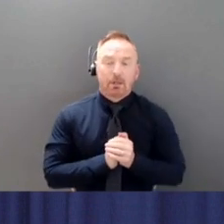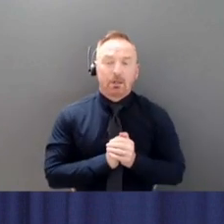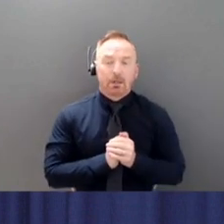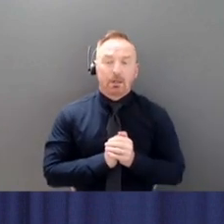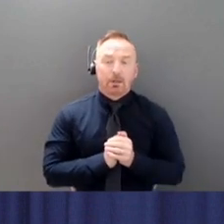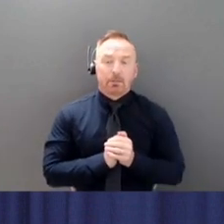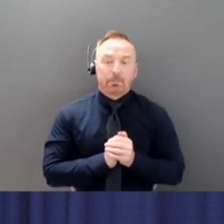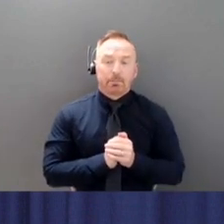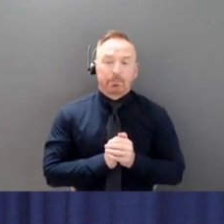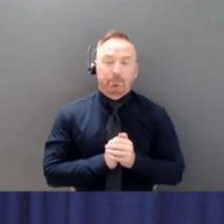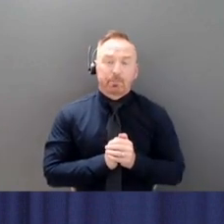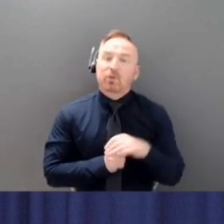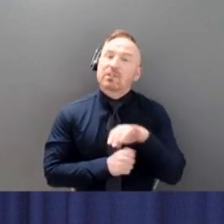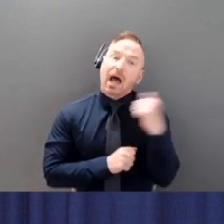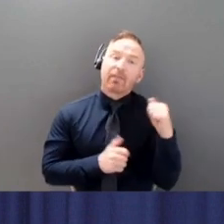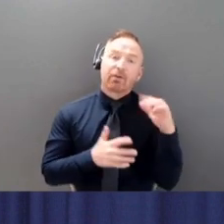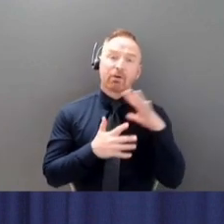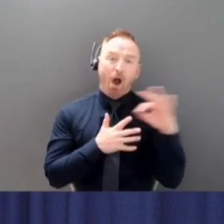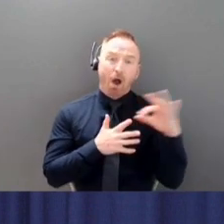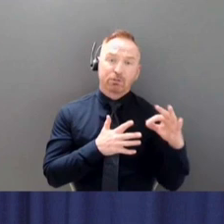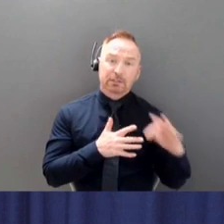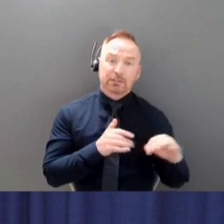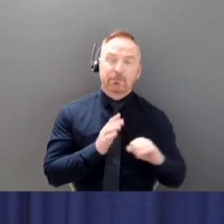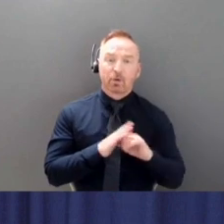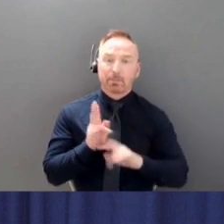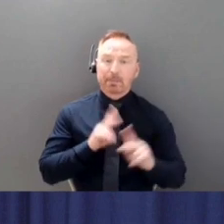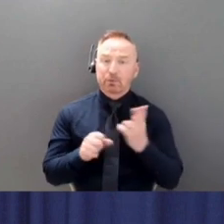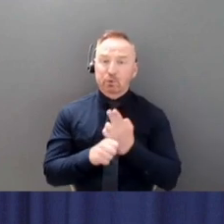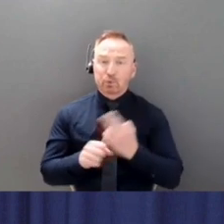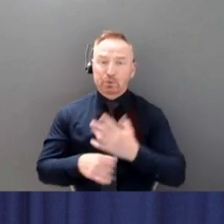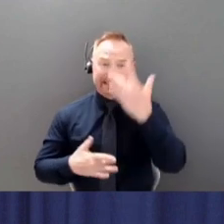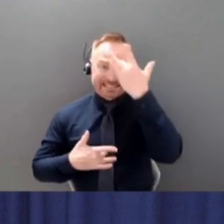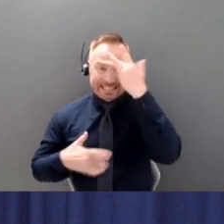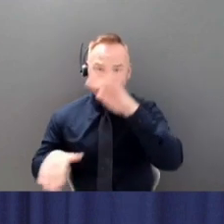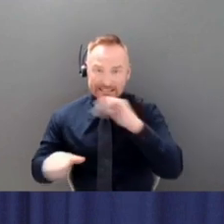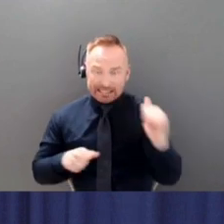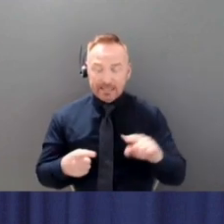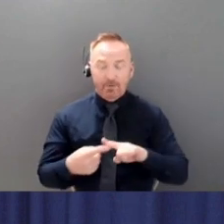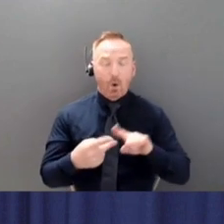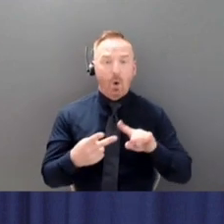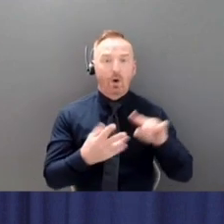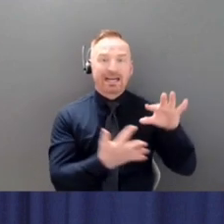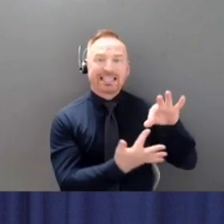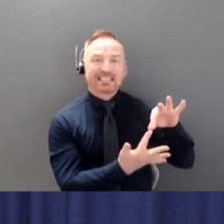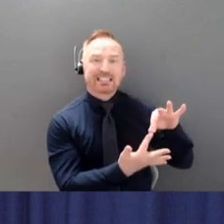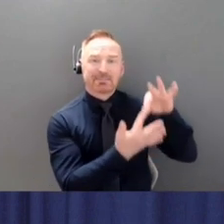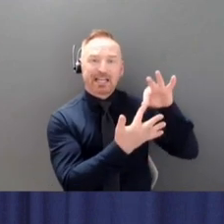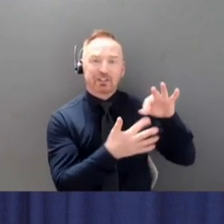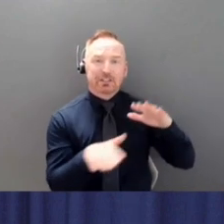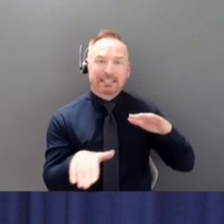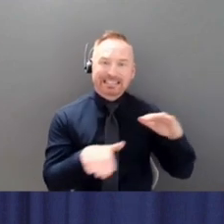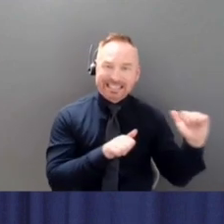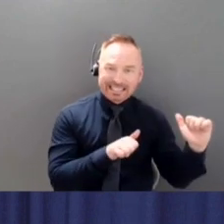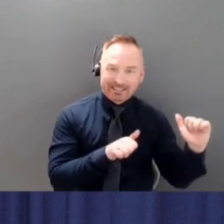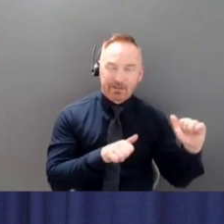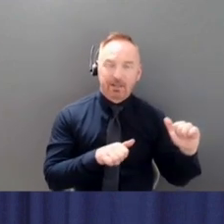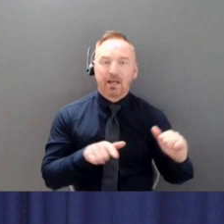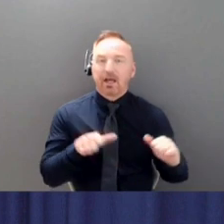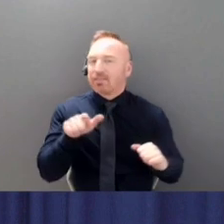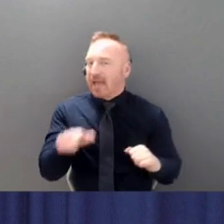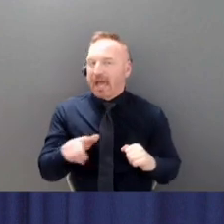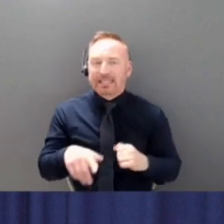ways for individuals to use sick leave or to use special leave, those kinds of things. Those are being managed on a case-by-case